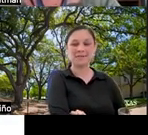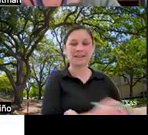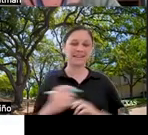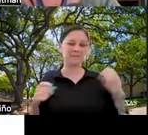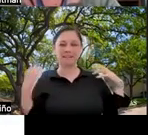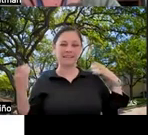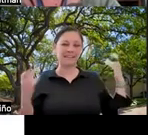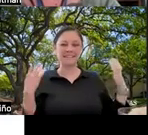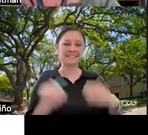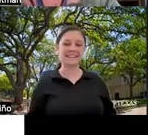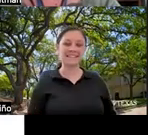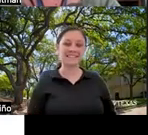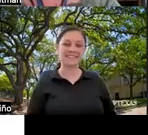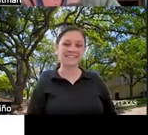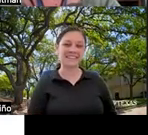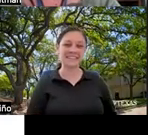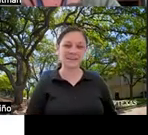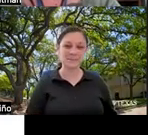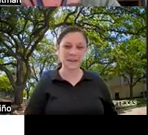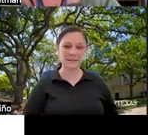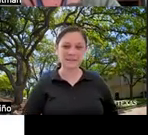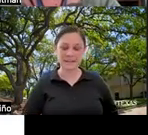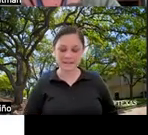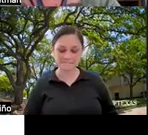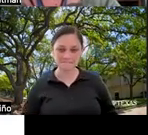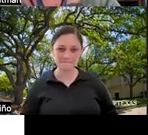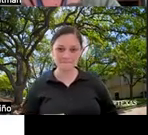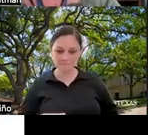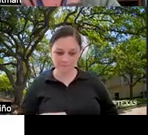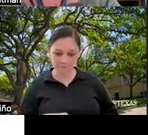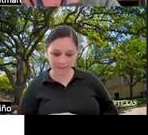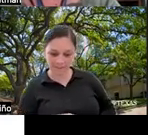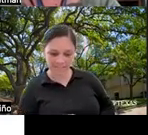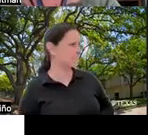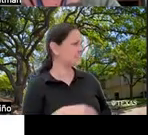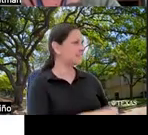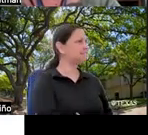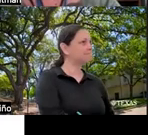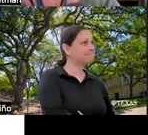you know, want to get us started thinking about,